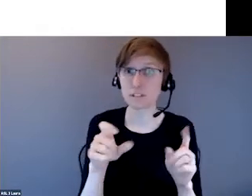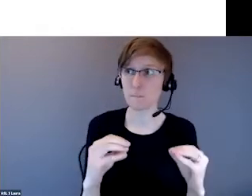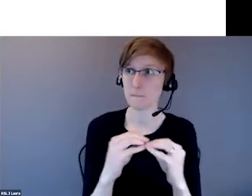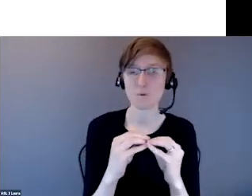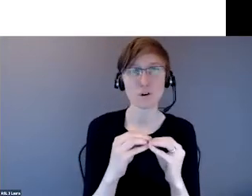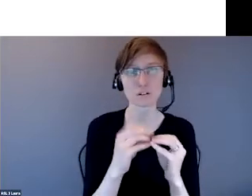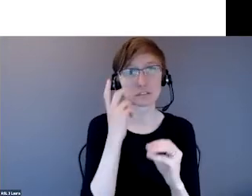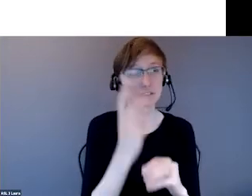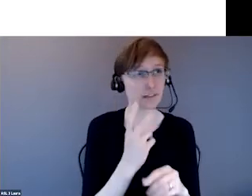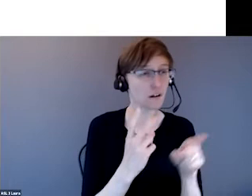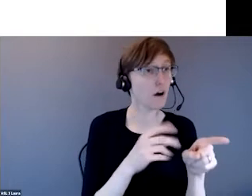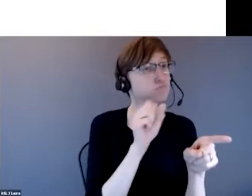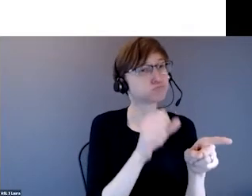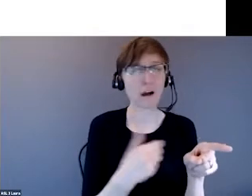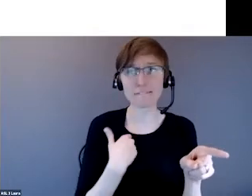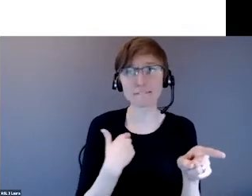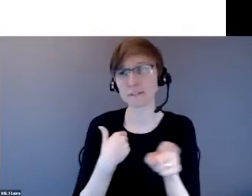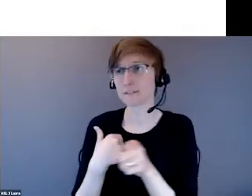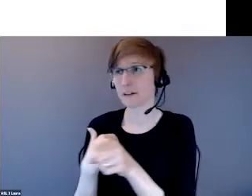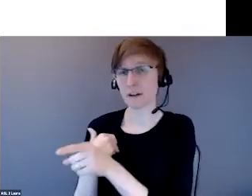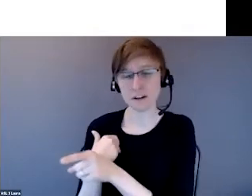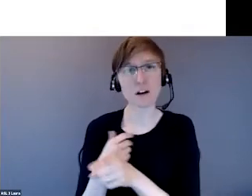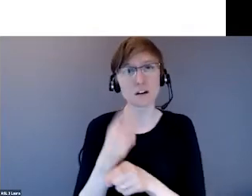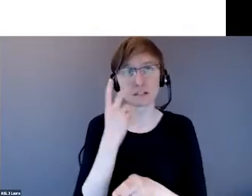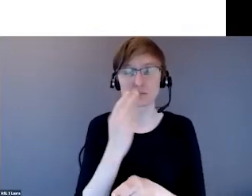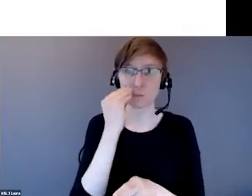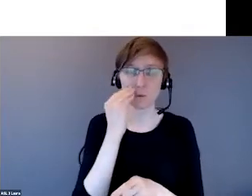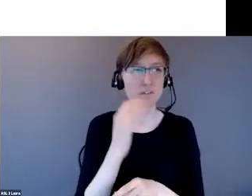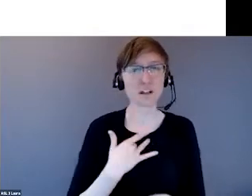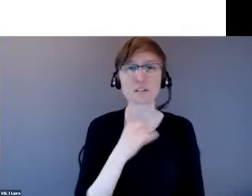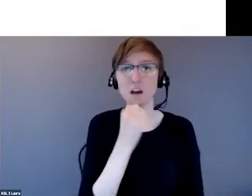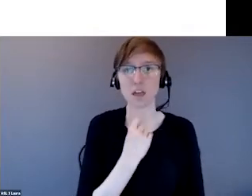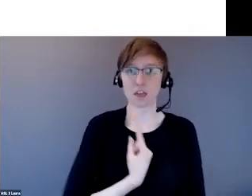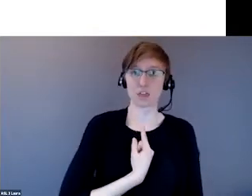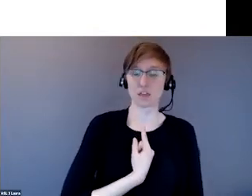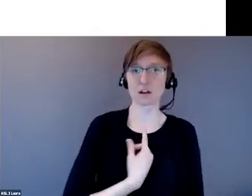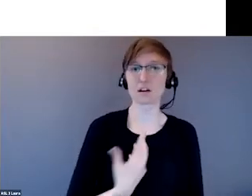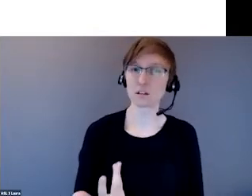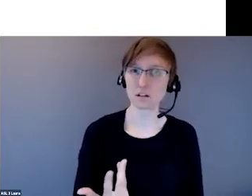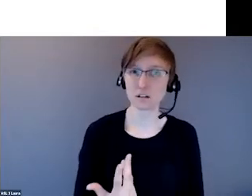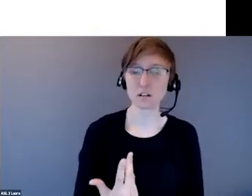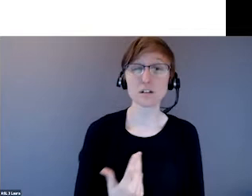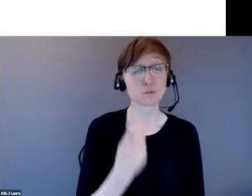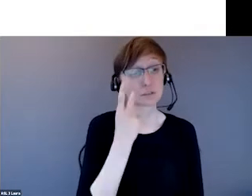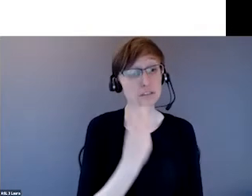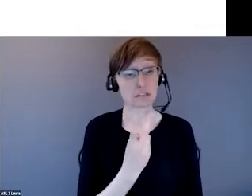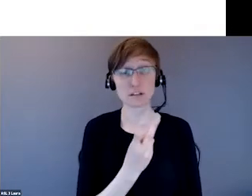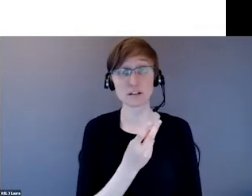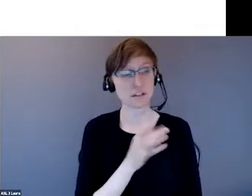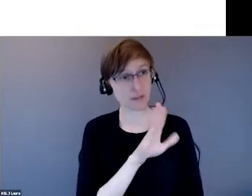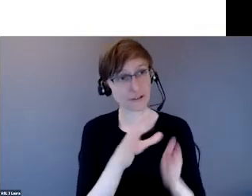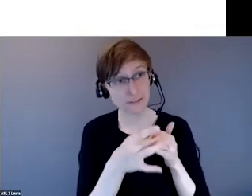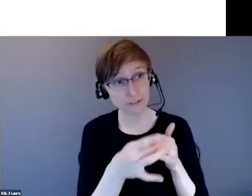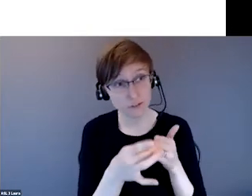employees being aware of these individuals so that they can also see themselves in their leadership and believe and feel that they can actually